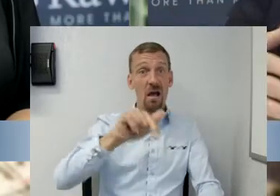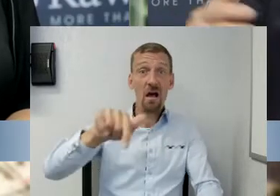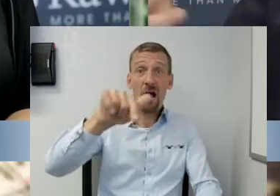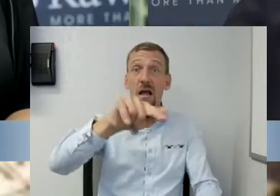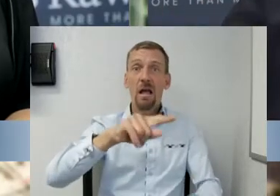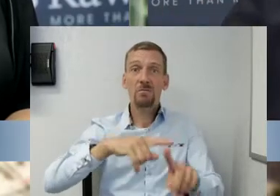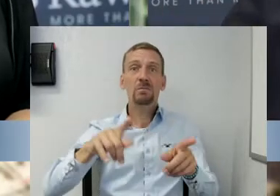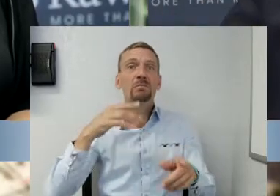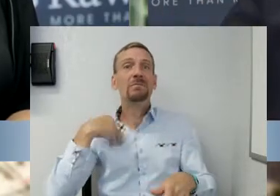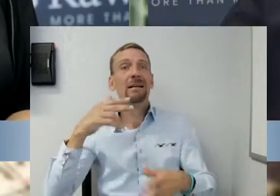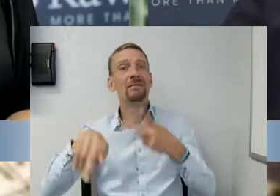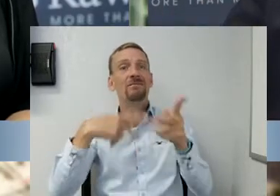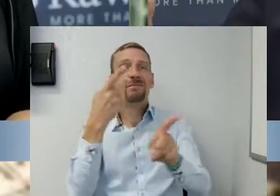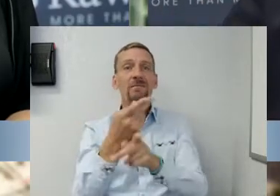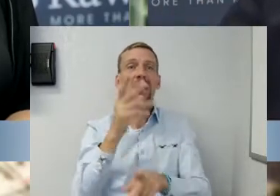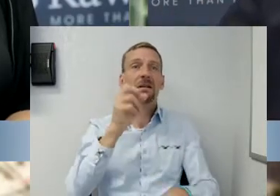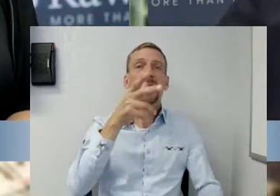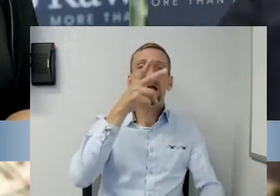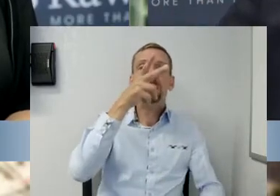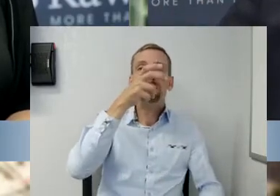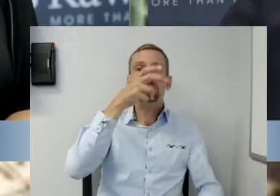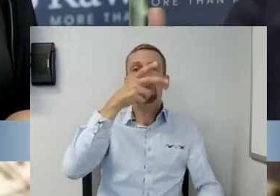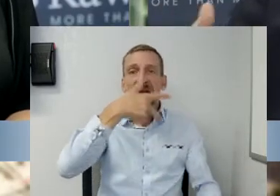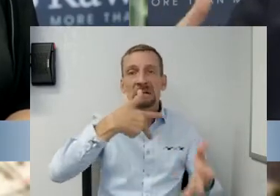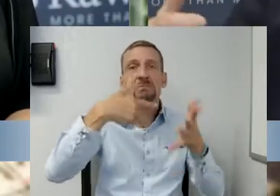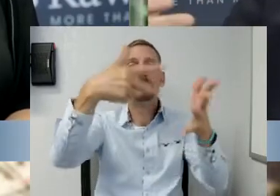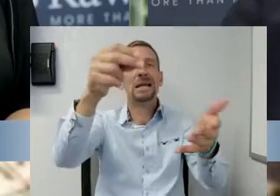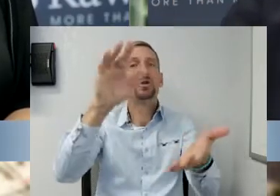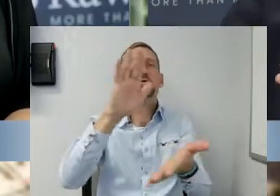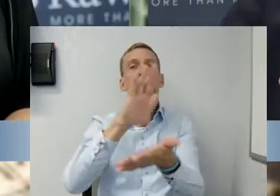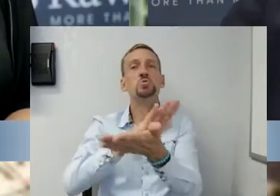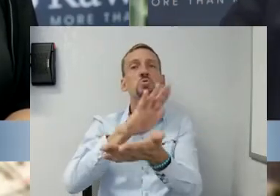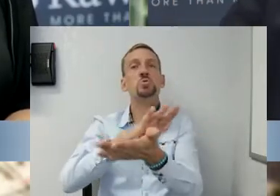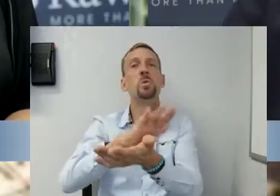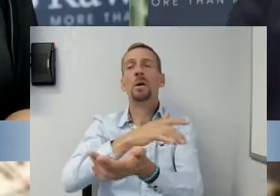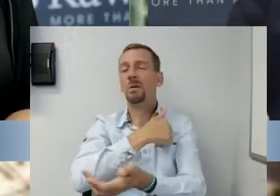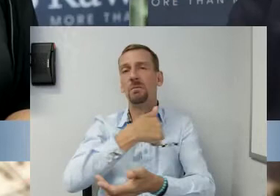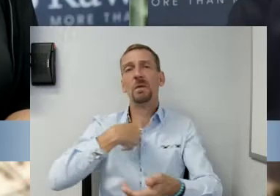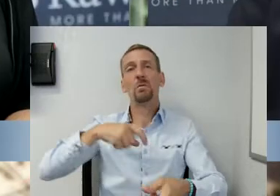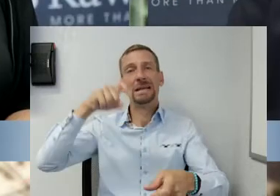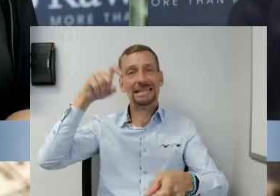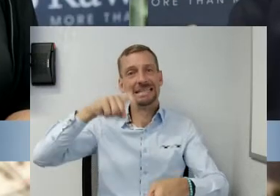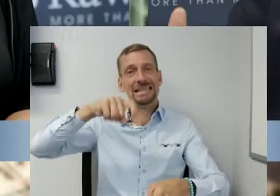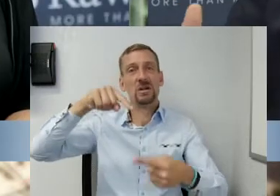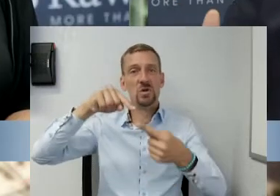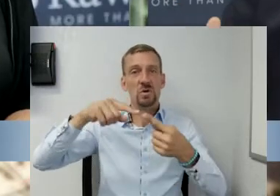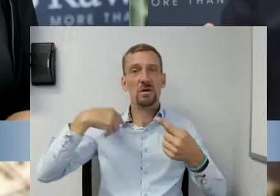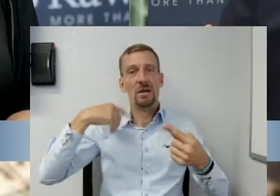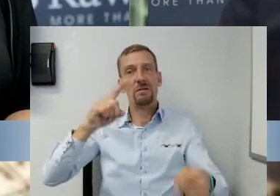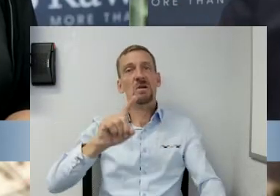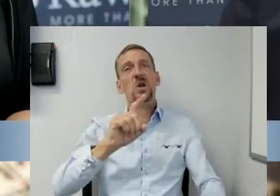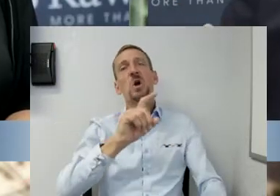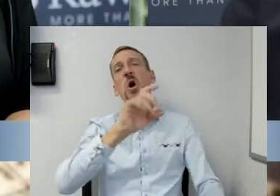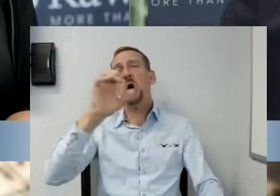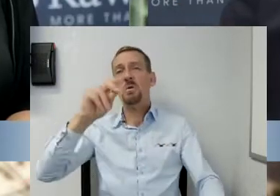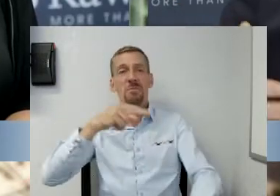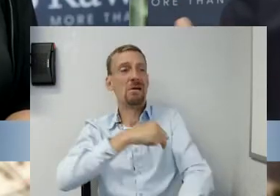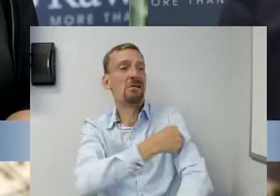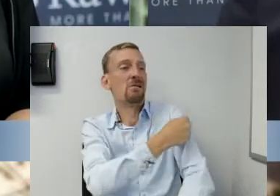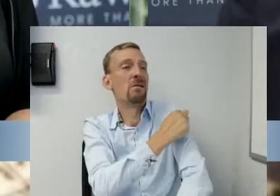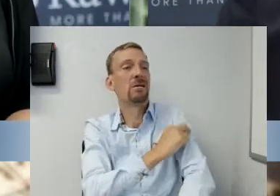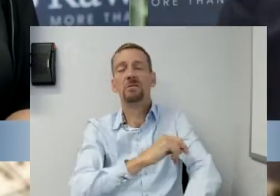of pesticide spraying a school or something like that, where we're inundated with hundreds of